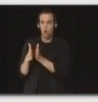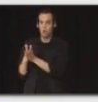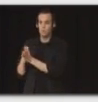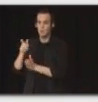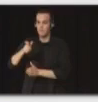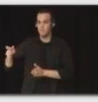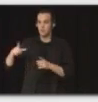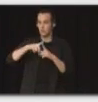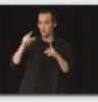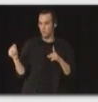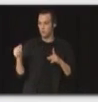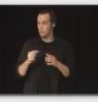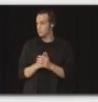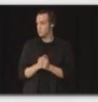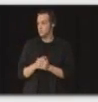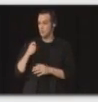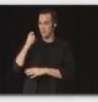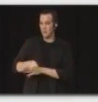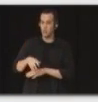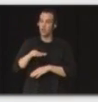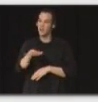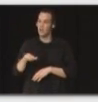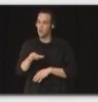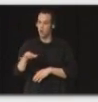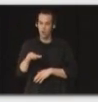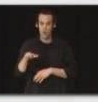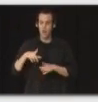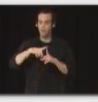We are people from both countries